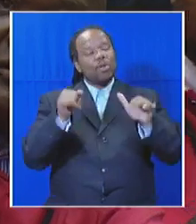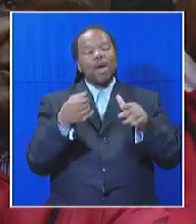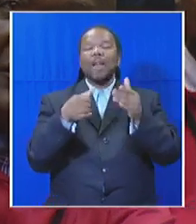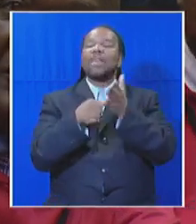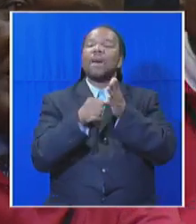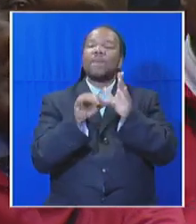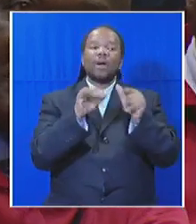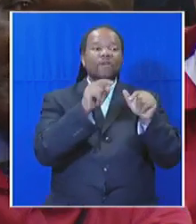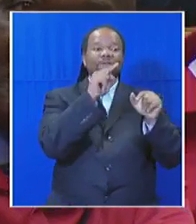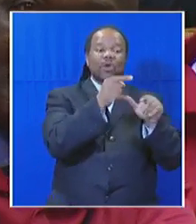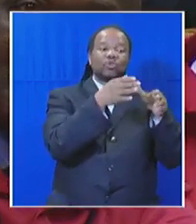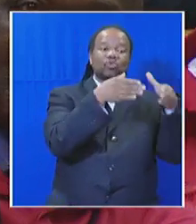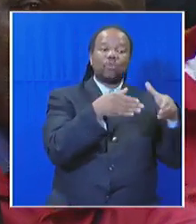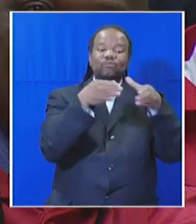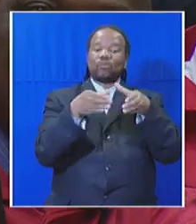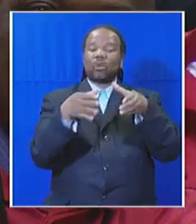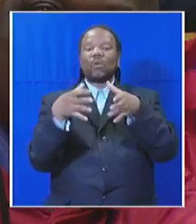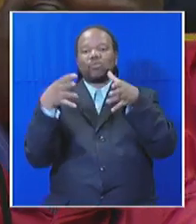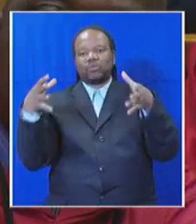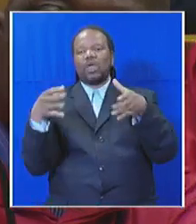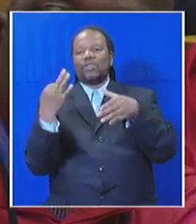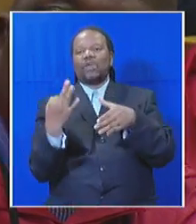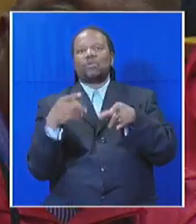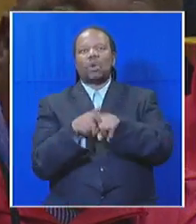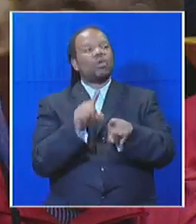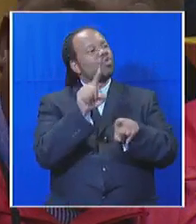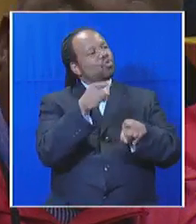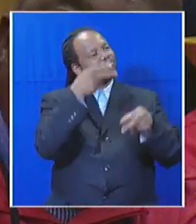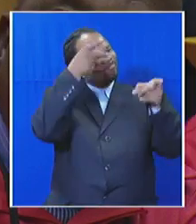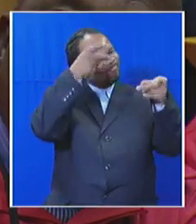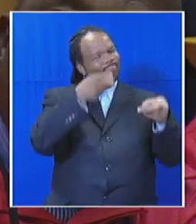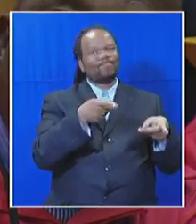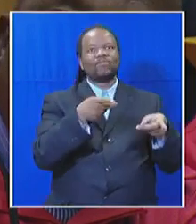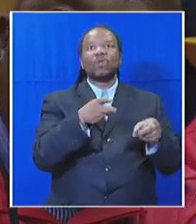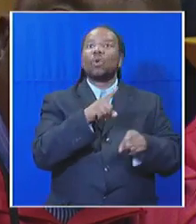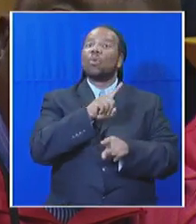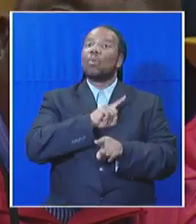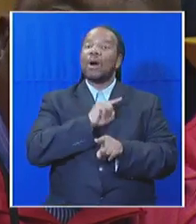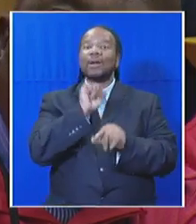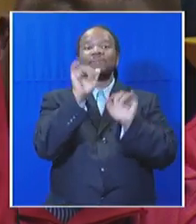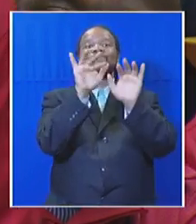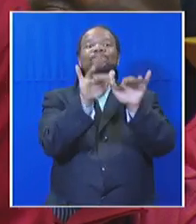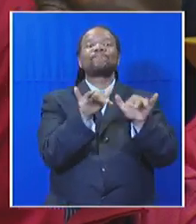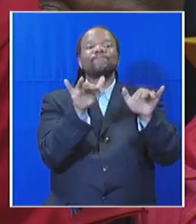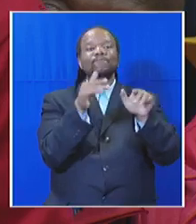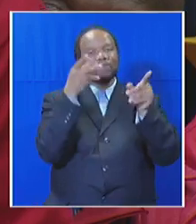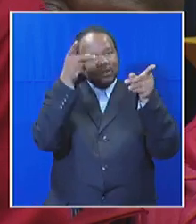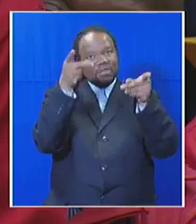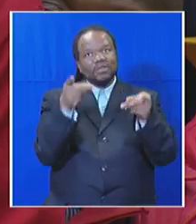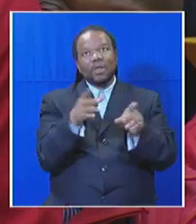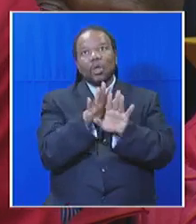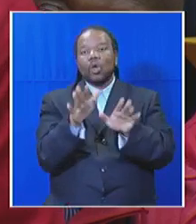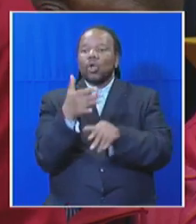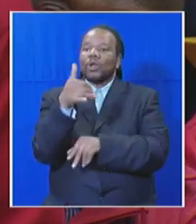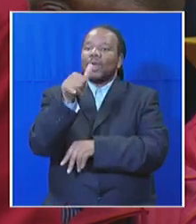House. That's all we are saying, and you must rule on that because this House can take that decision. It's not true that just because